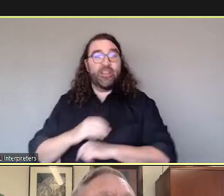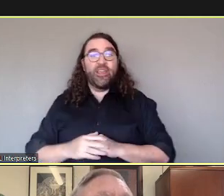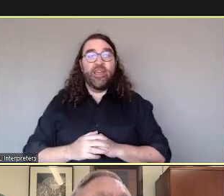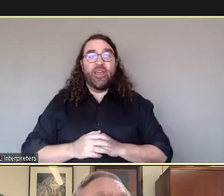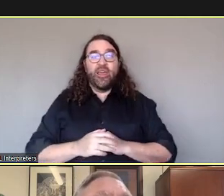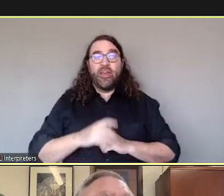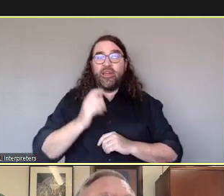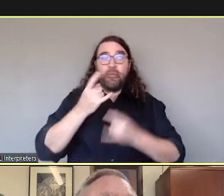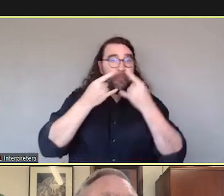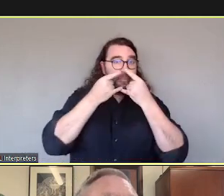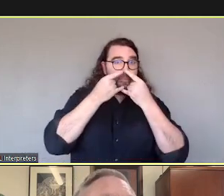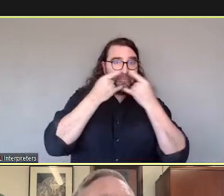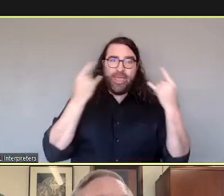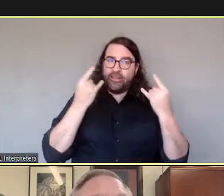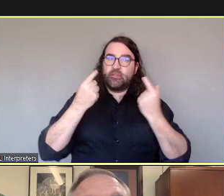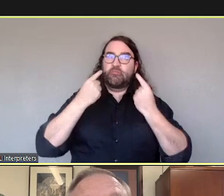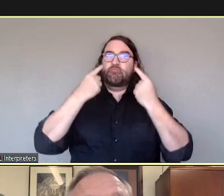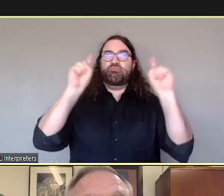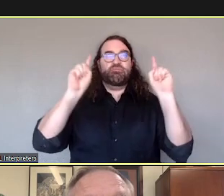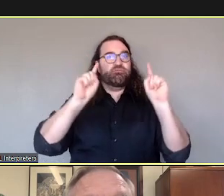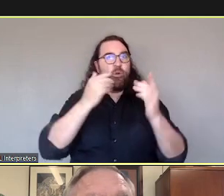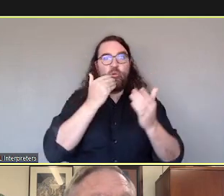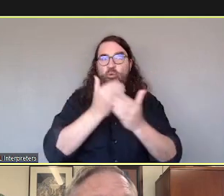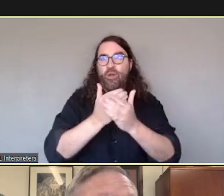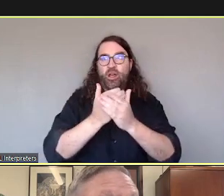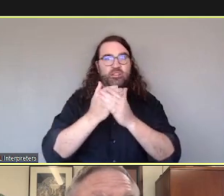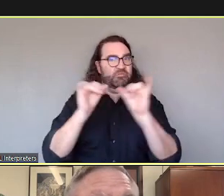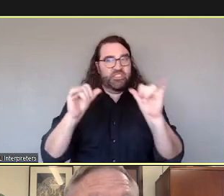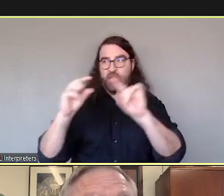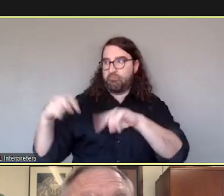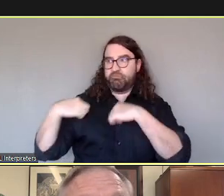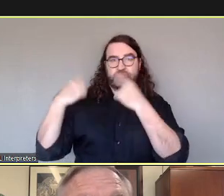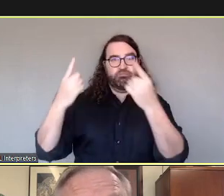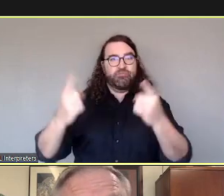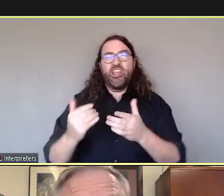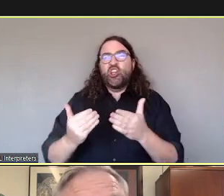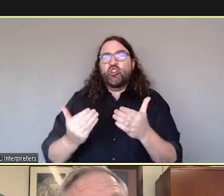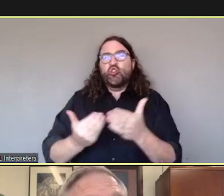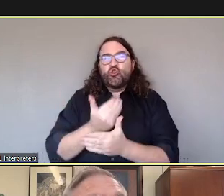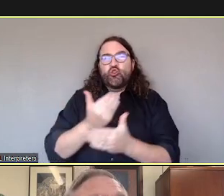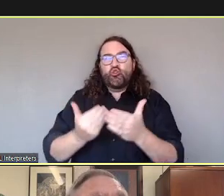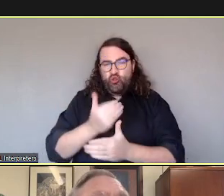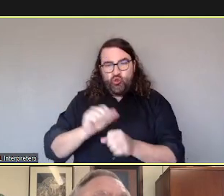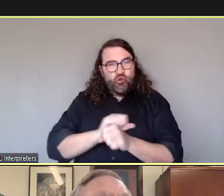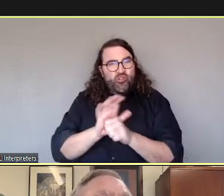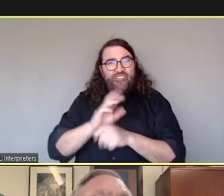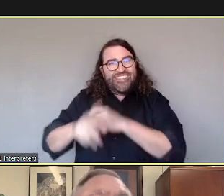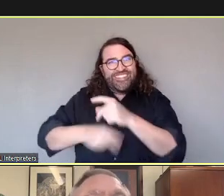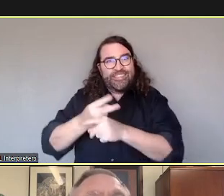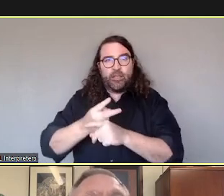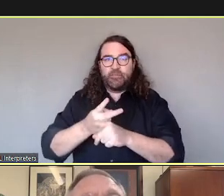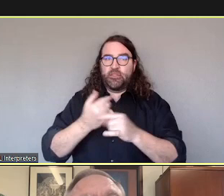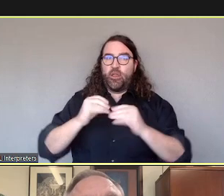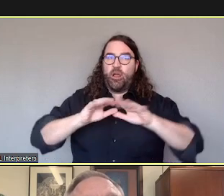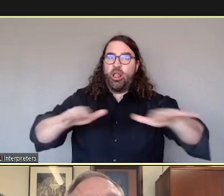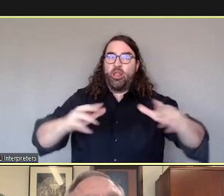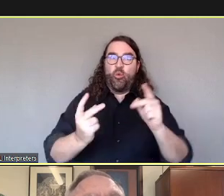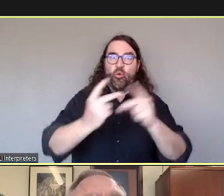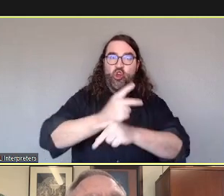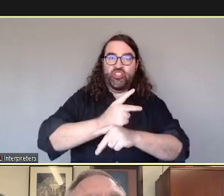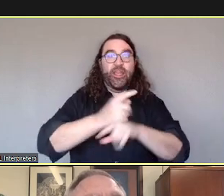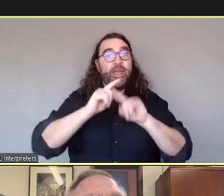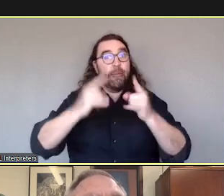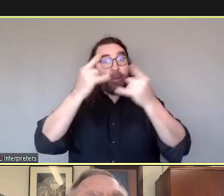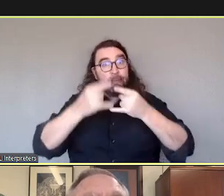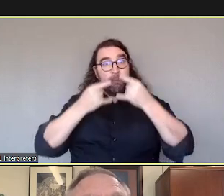they were in the past. These new strains of COVID are much, much more infectious, but they still will lower your risk of